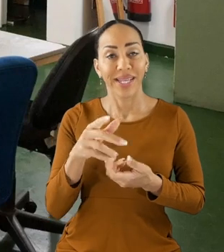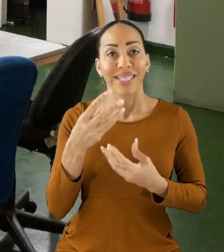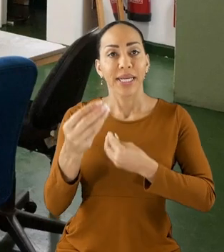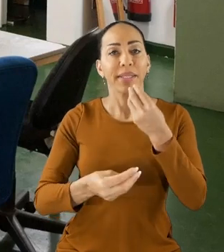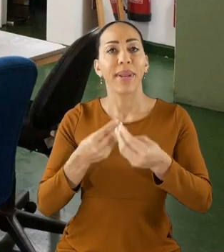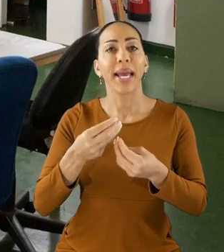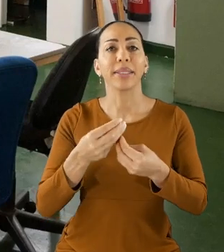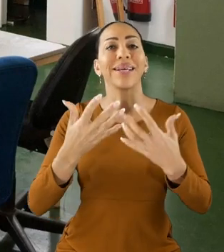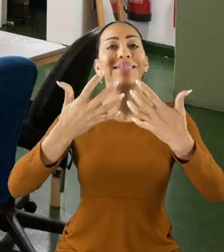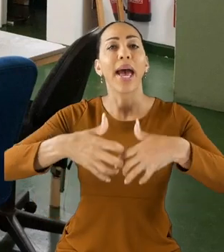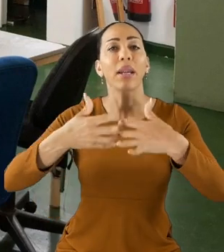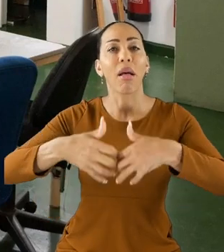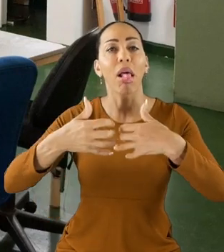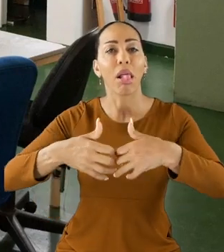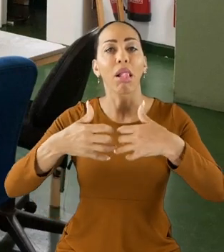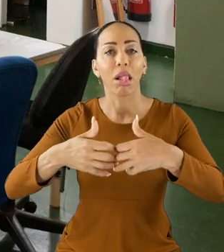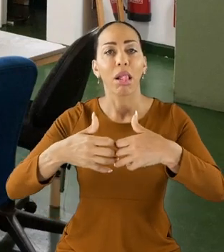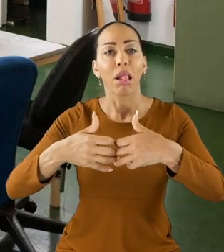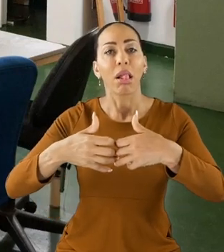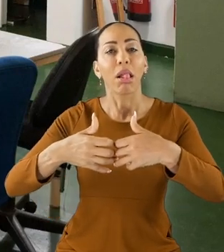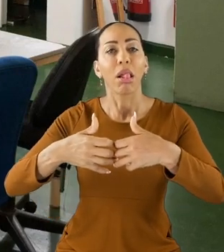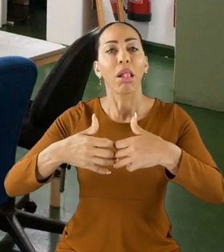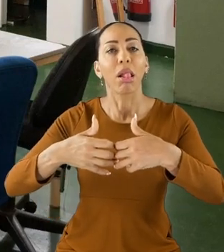This is actually what I'm doing, and I know I don't want to sort of